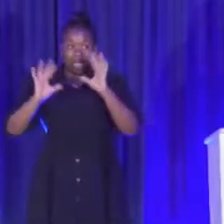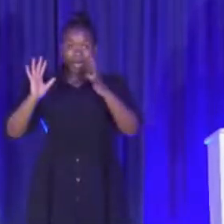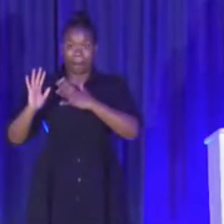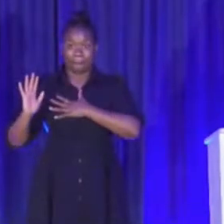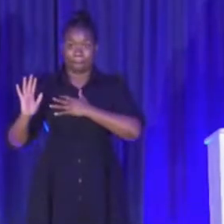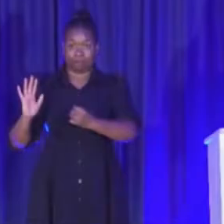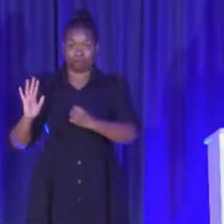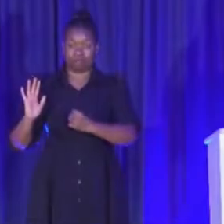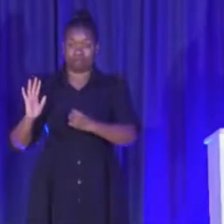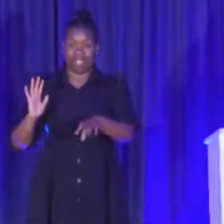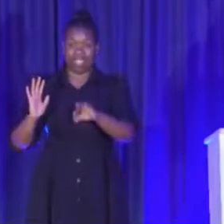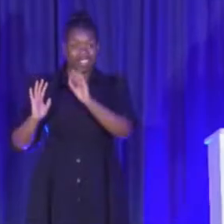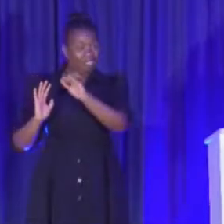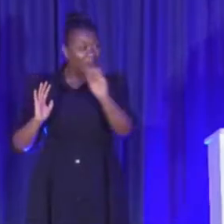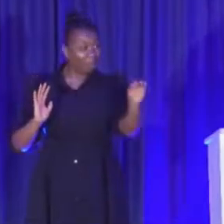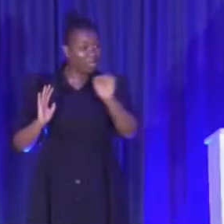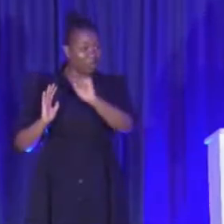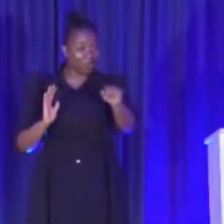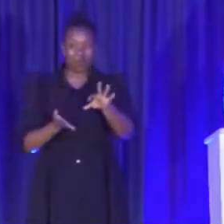reminds you to go register.